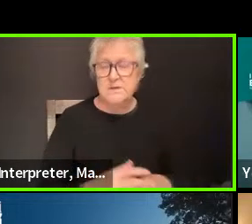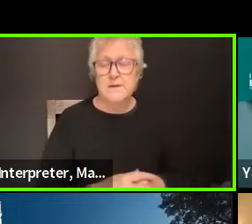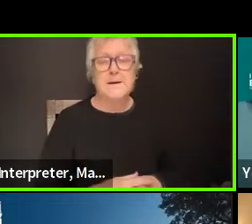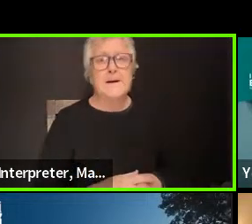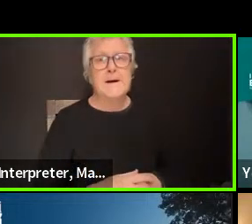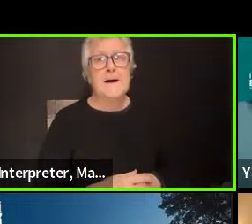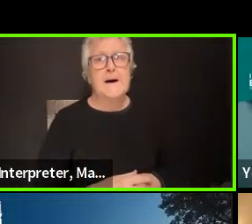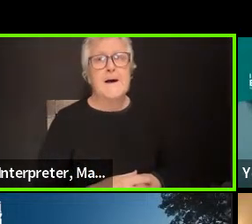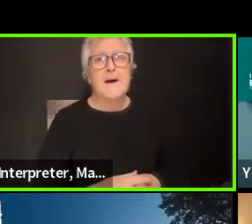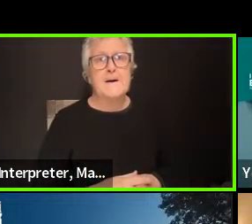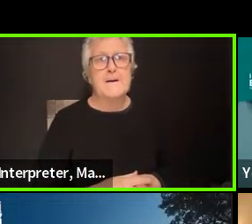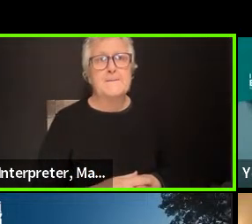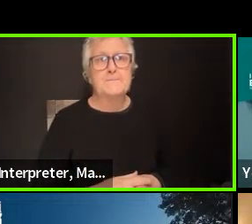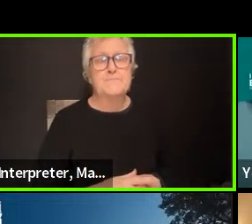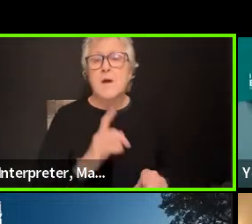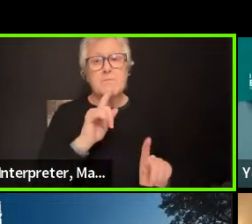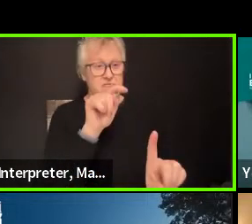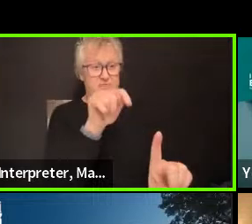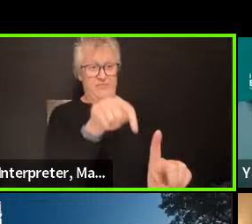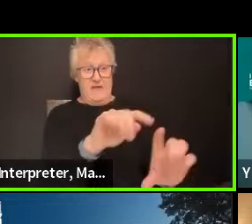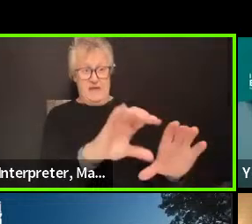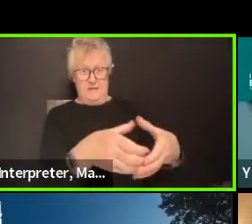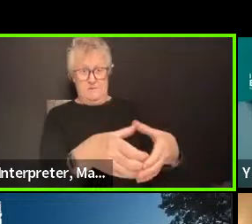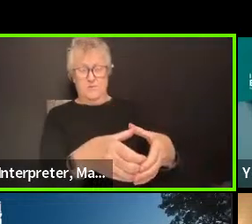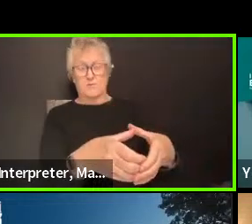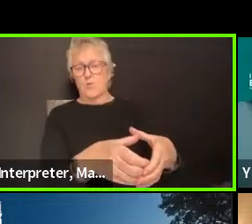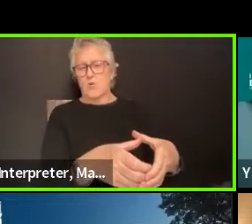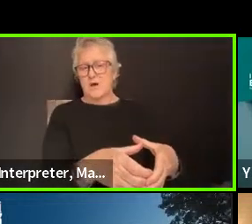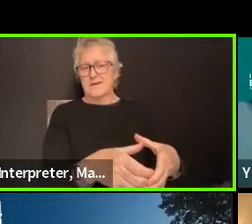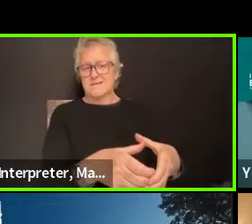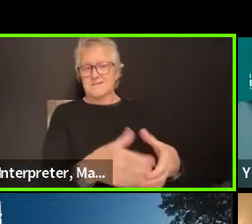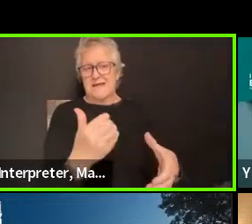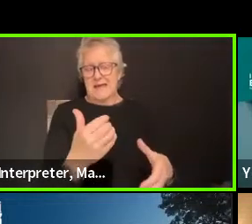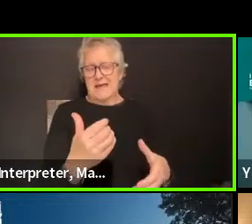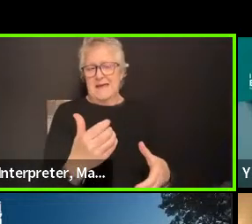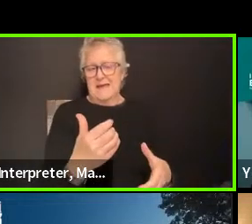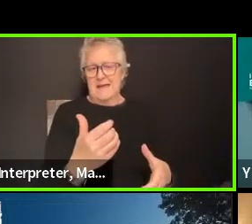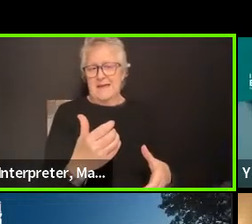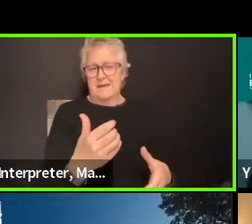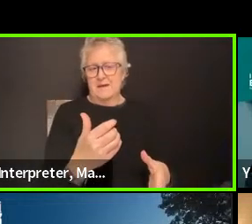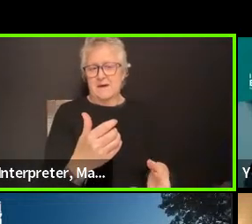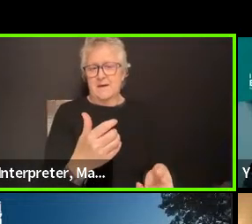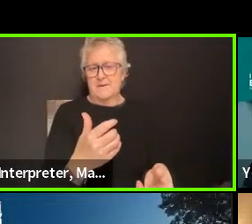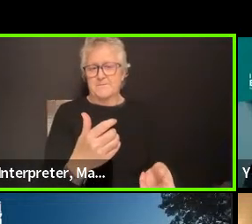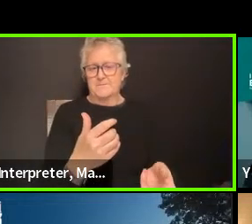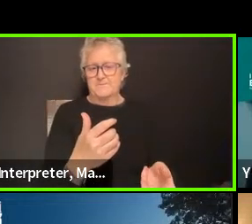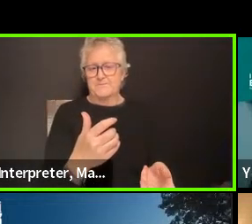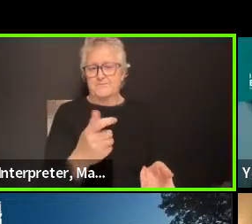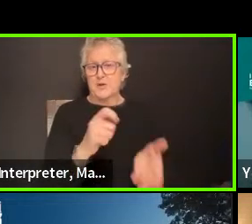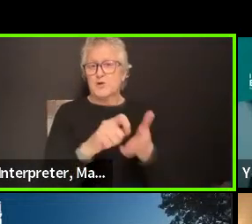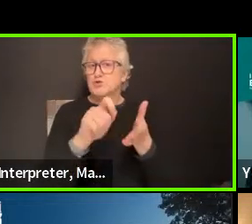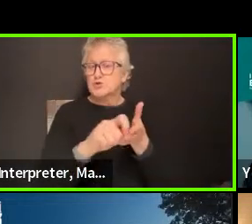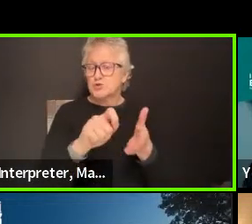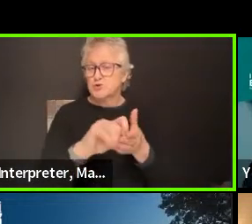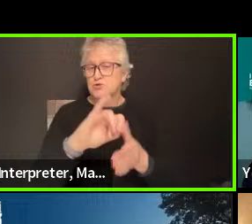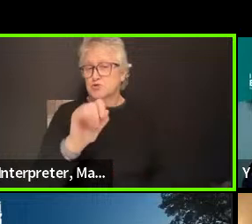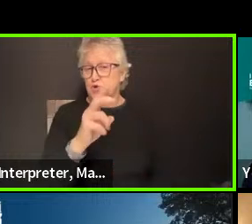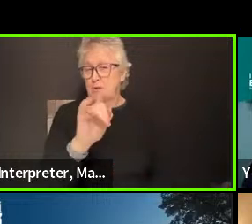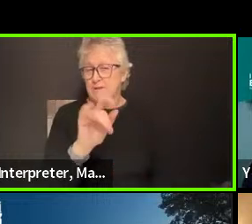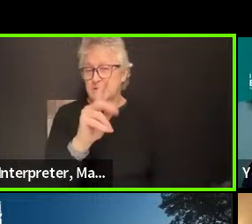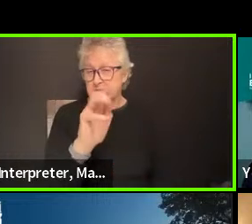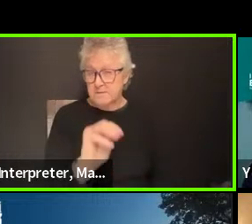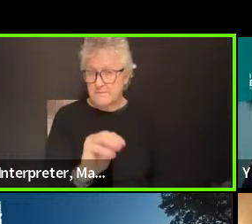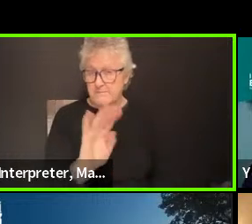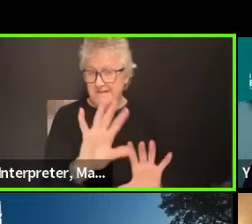press conference. So they did come and do a tour prior to having the virtual press